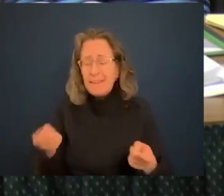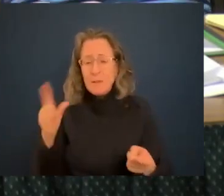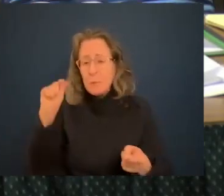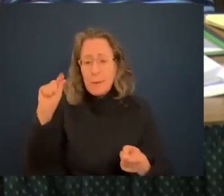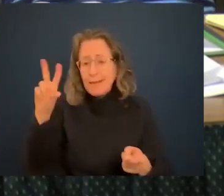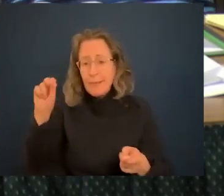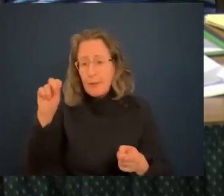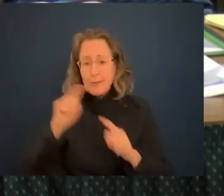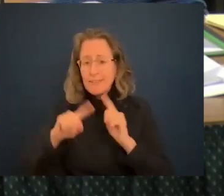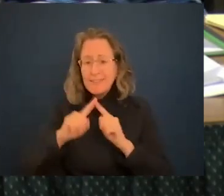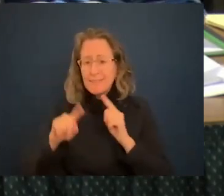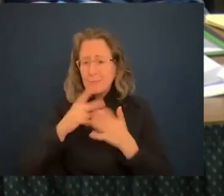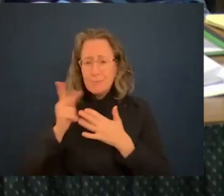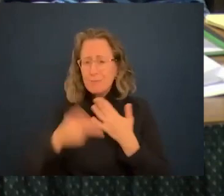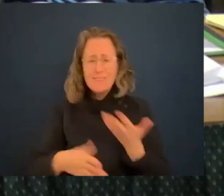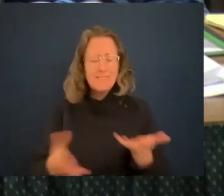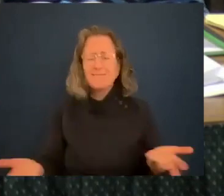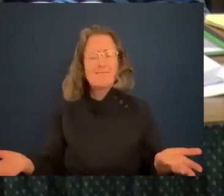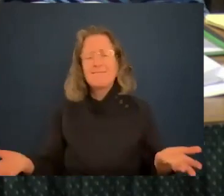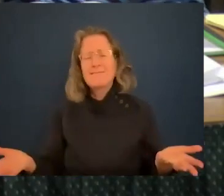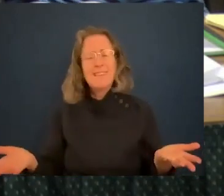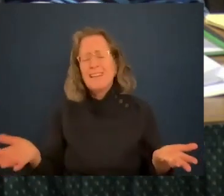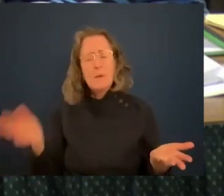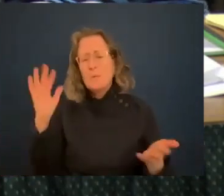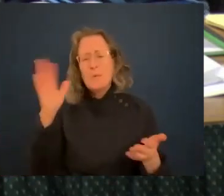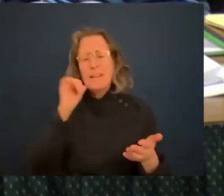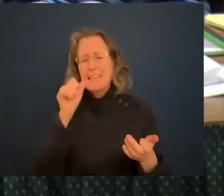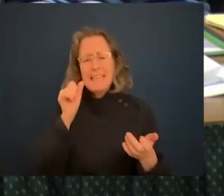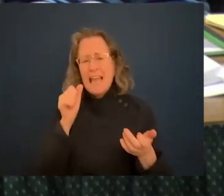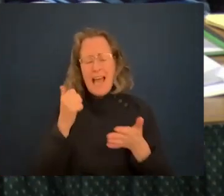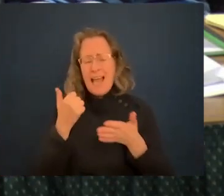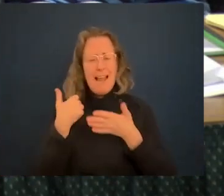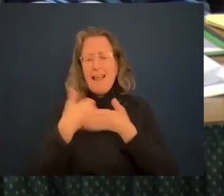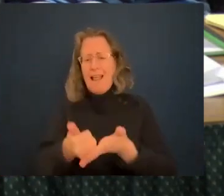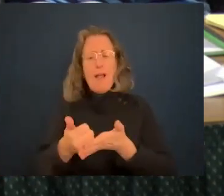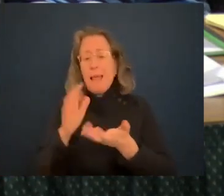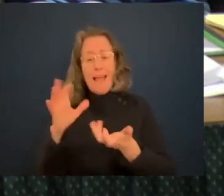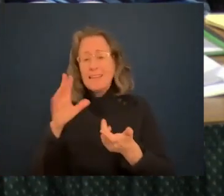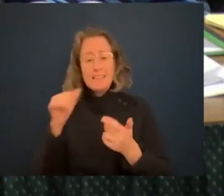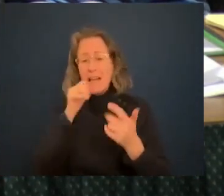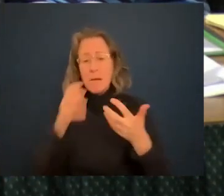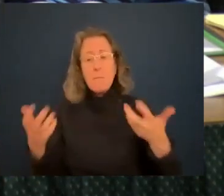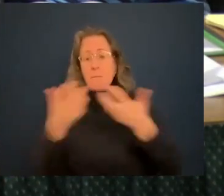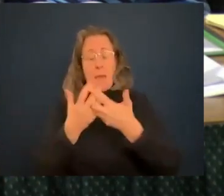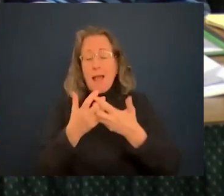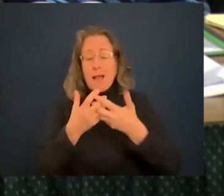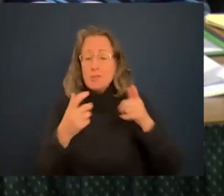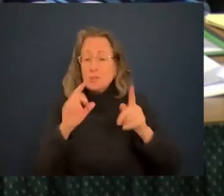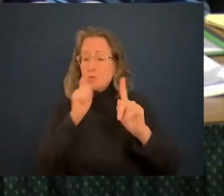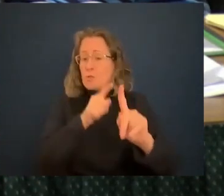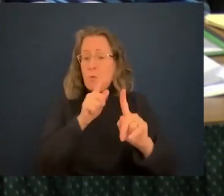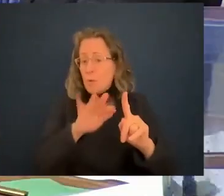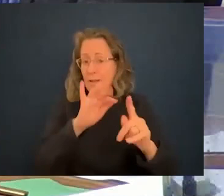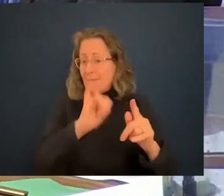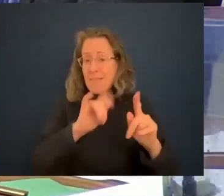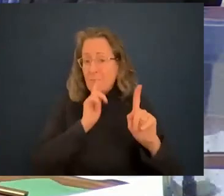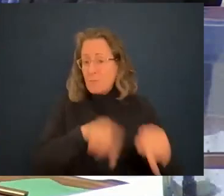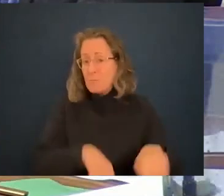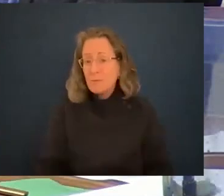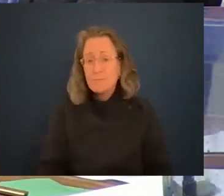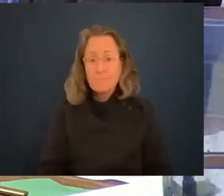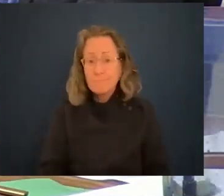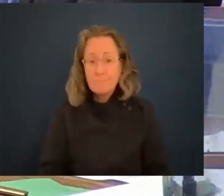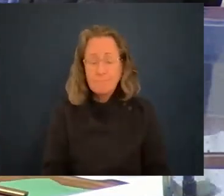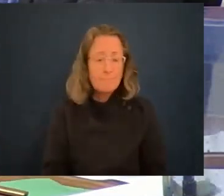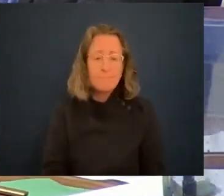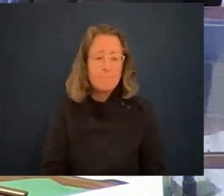that I I don't think that's an effective use of the spirit of the communities but I'm going to shut up now because yeah I'm gonna can